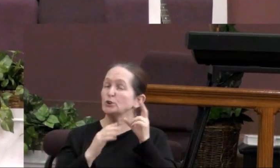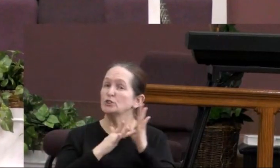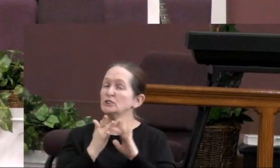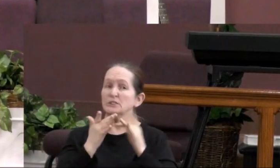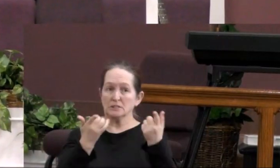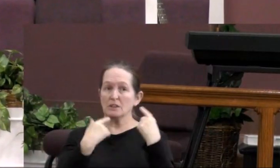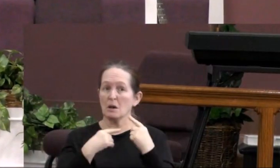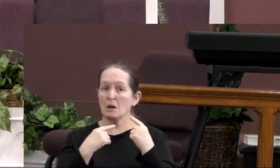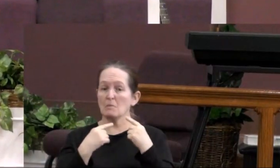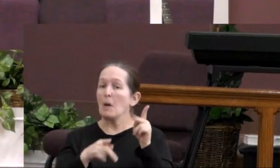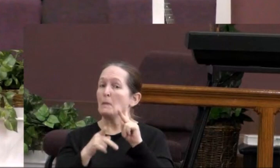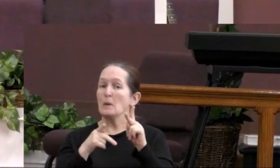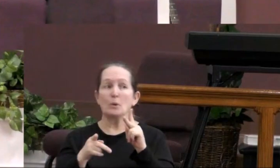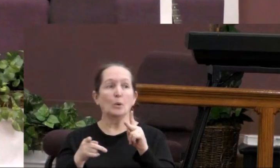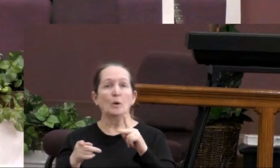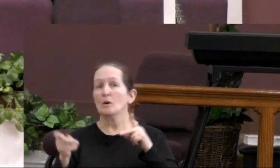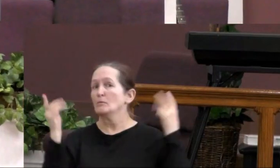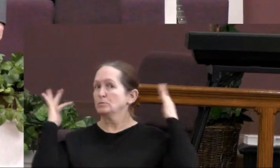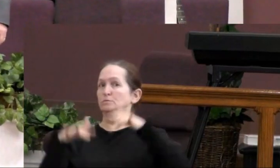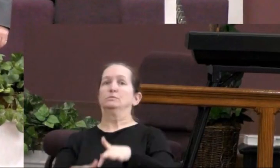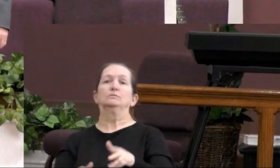everywhere.